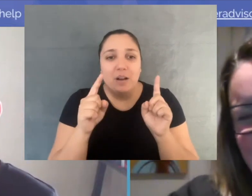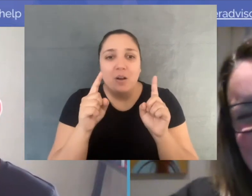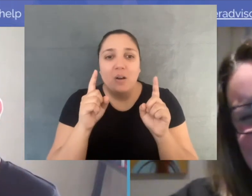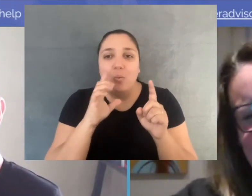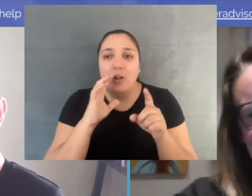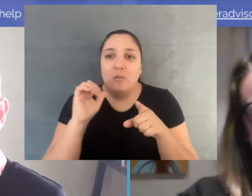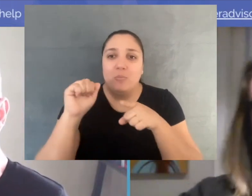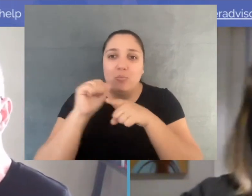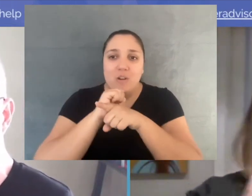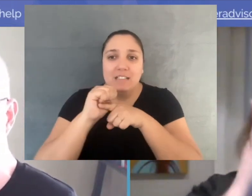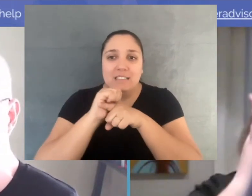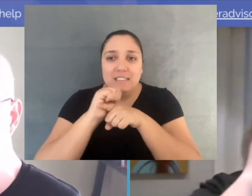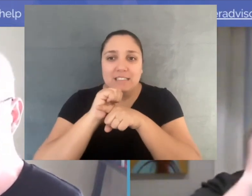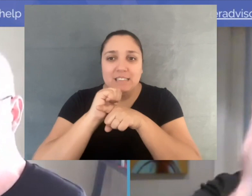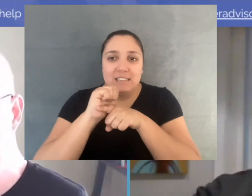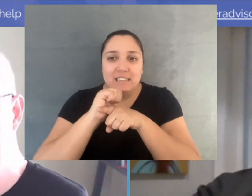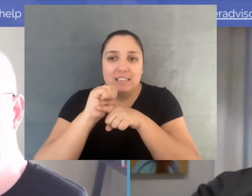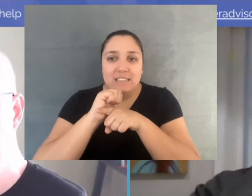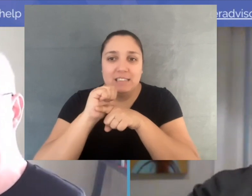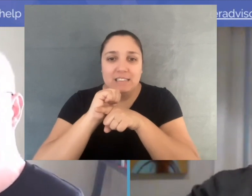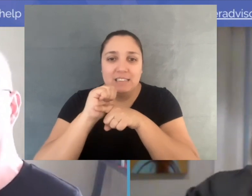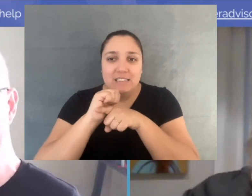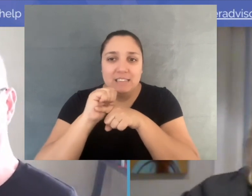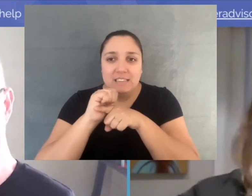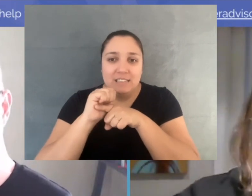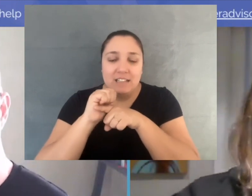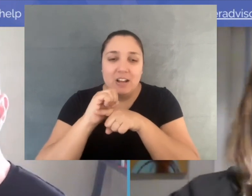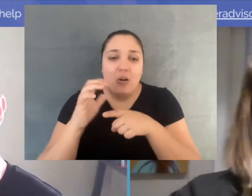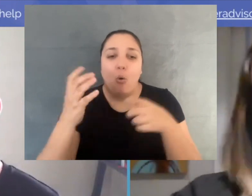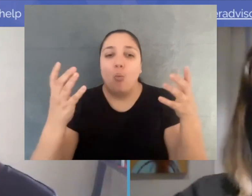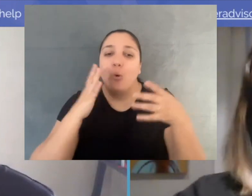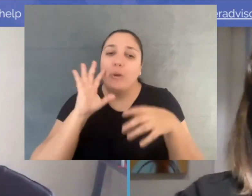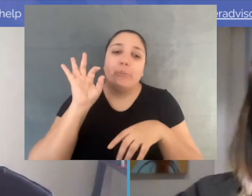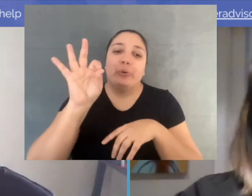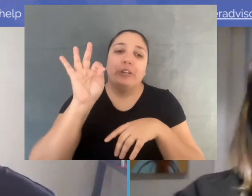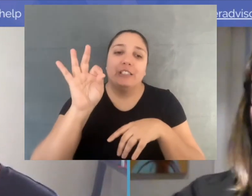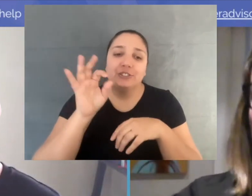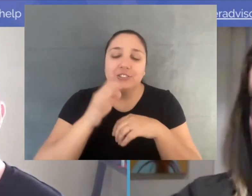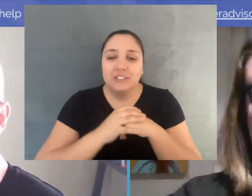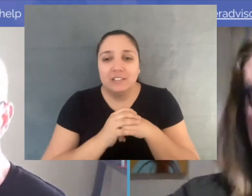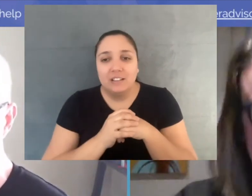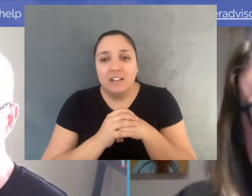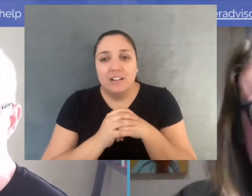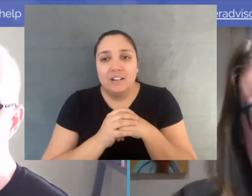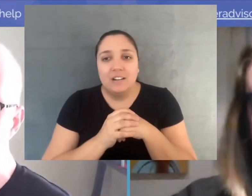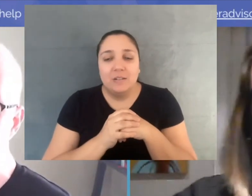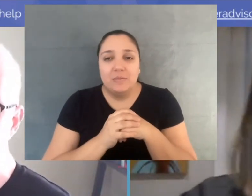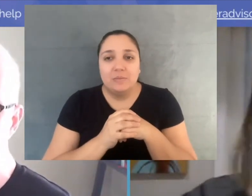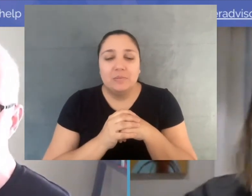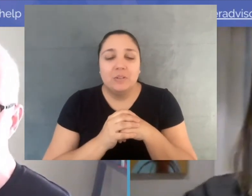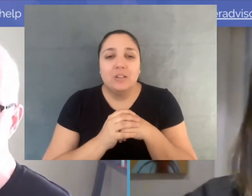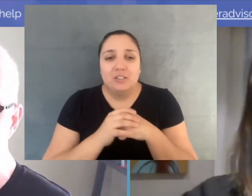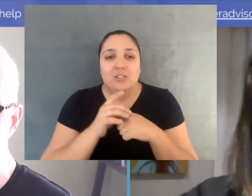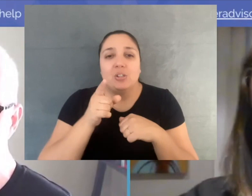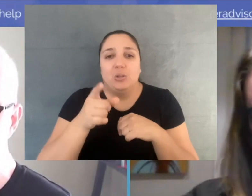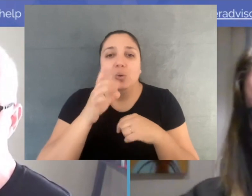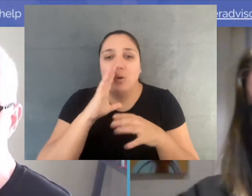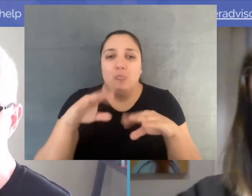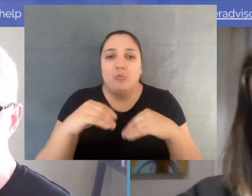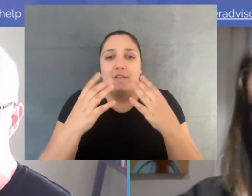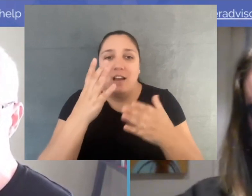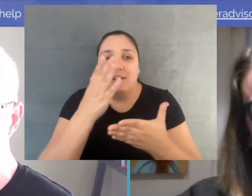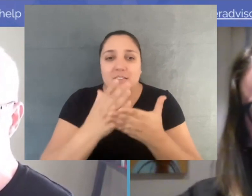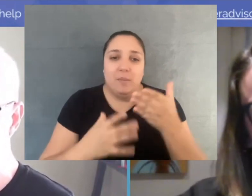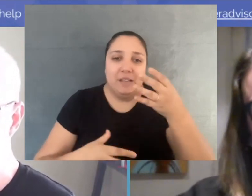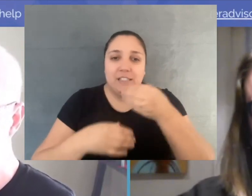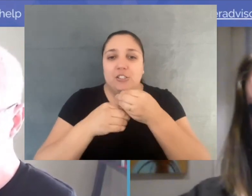idea. But we're going to practice what we're preaching around this. And yes.